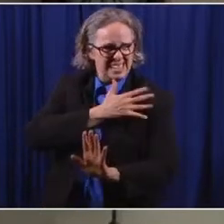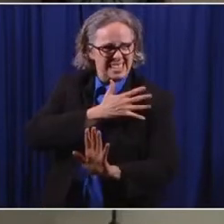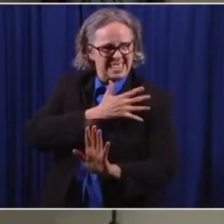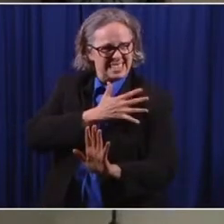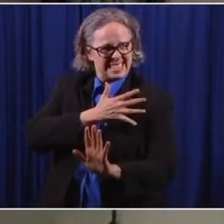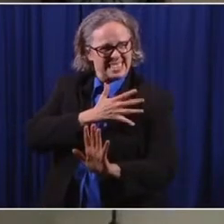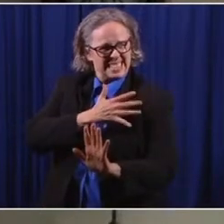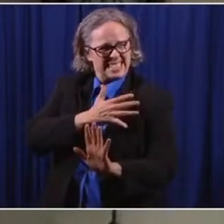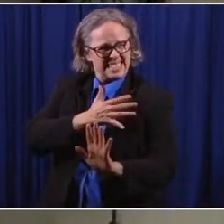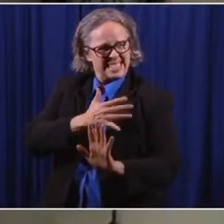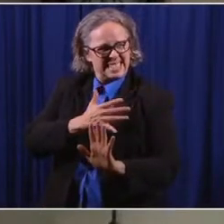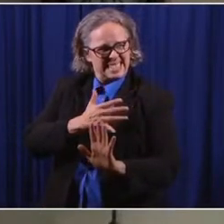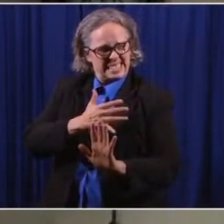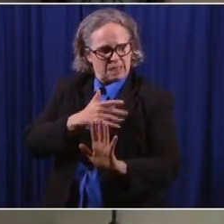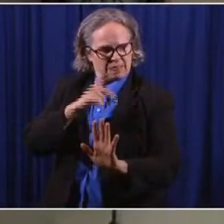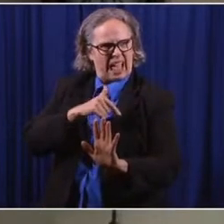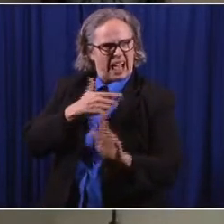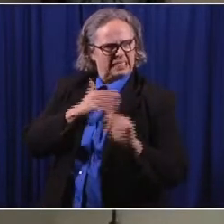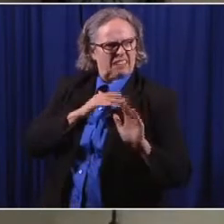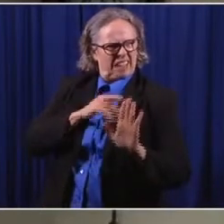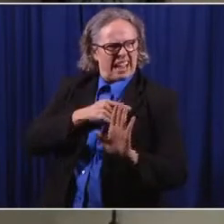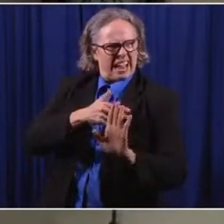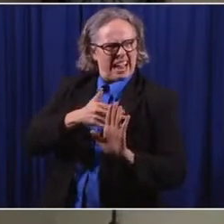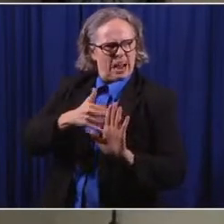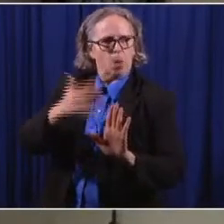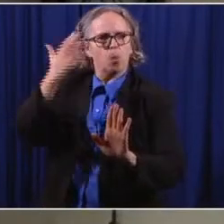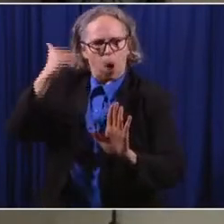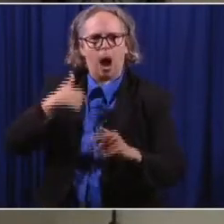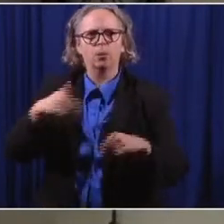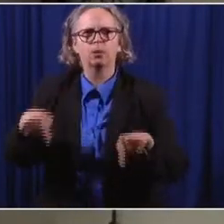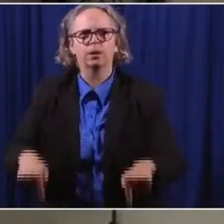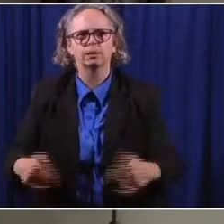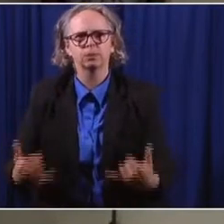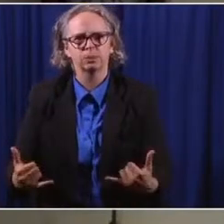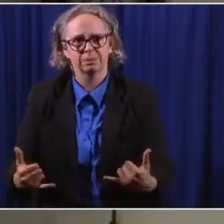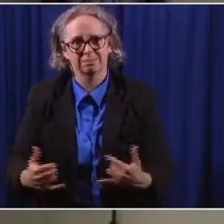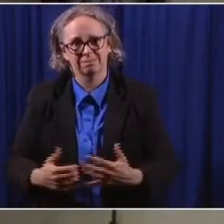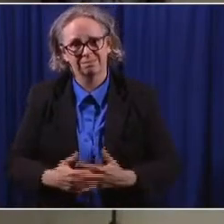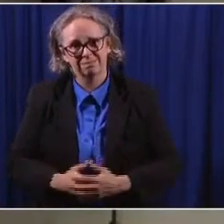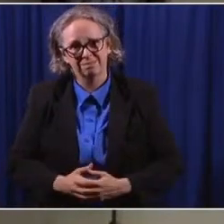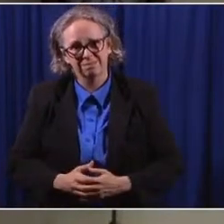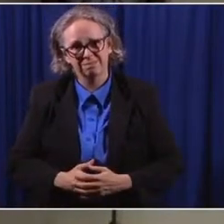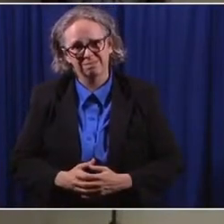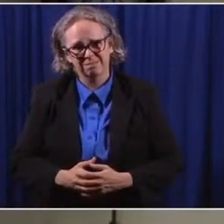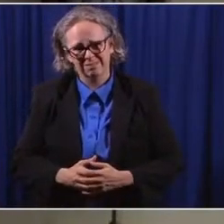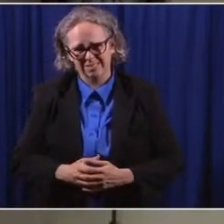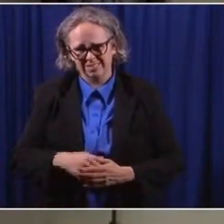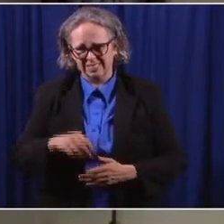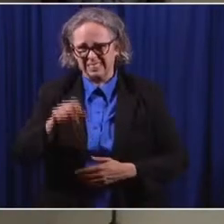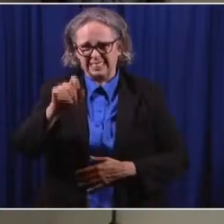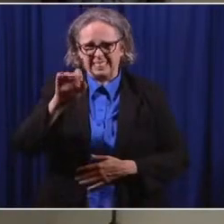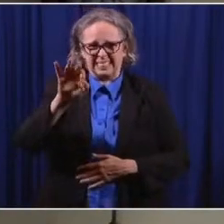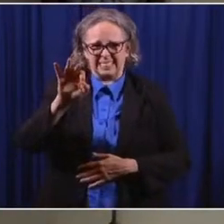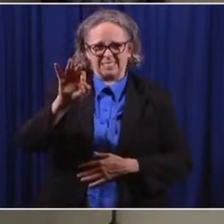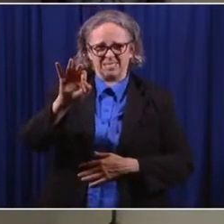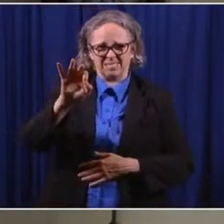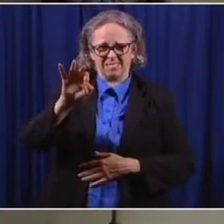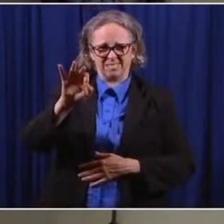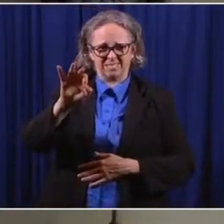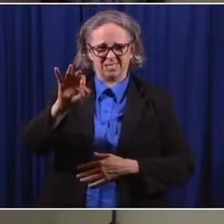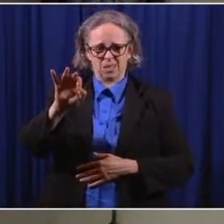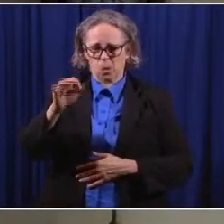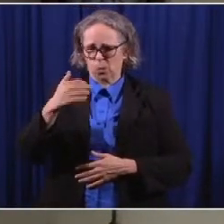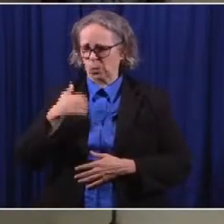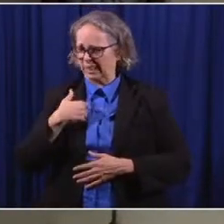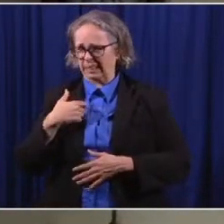make those sacrifices so kids can go to school. We make those sacrifices so we can work. We make those sacrifices so that we can do all the other